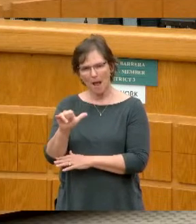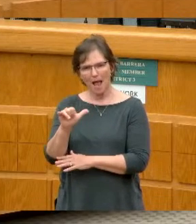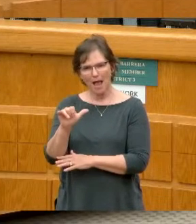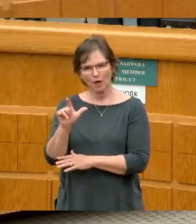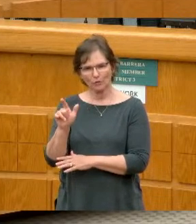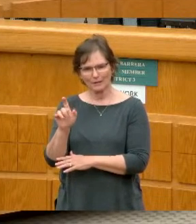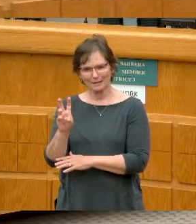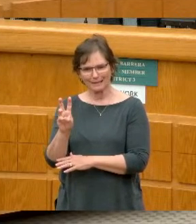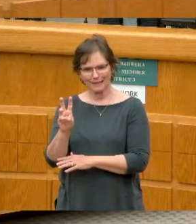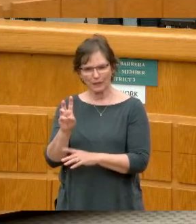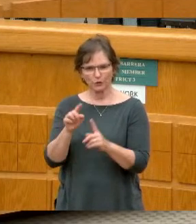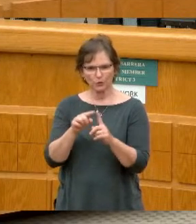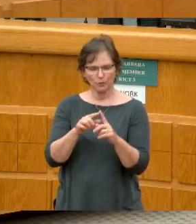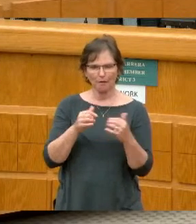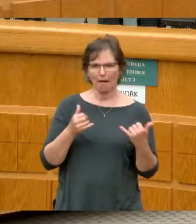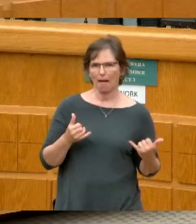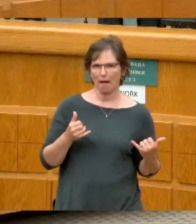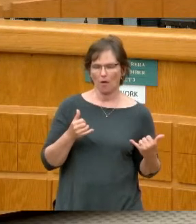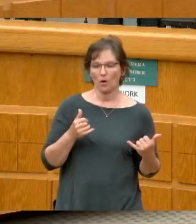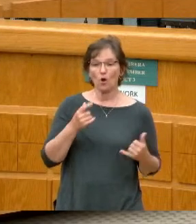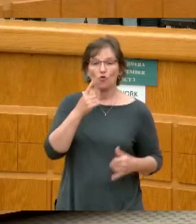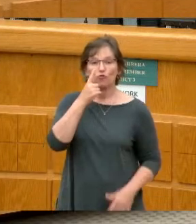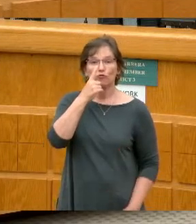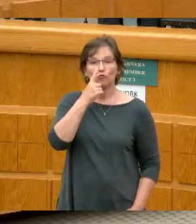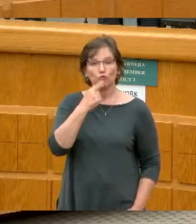against COVID-19.